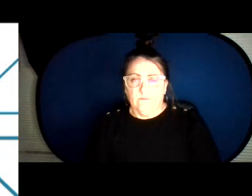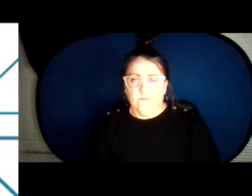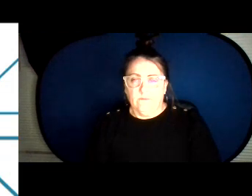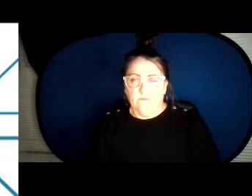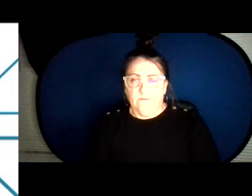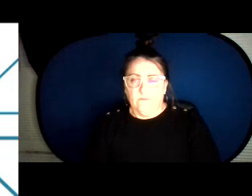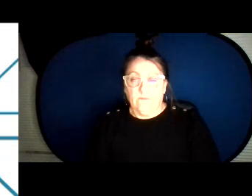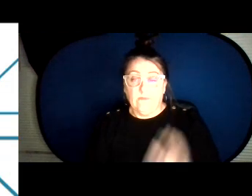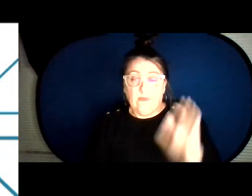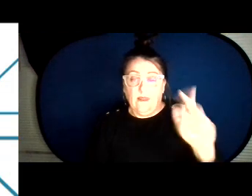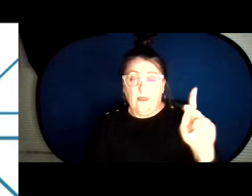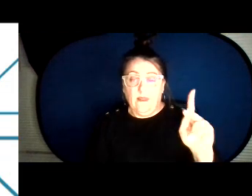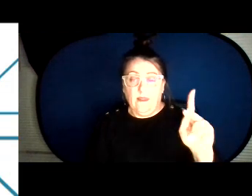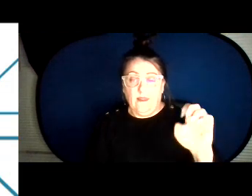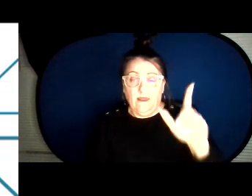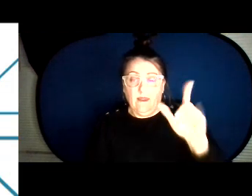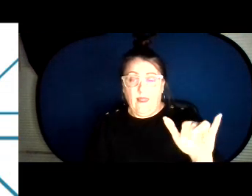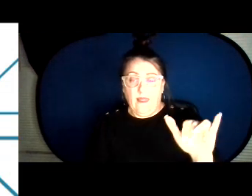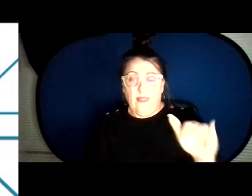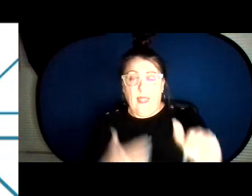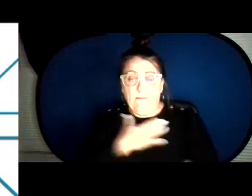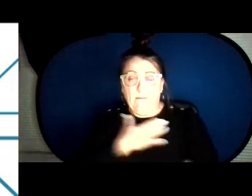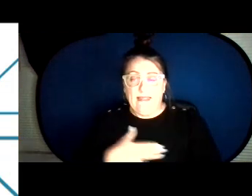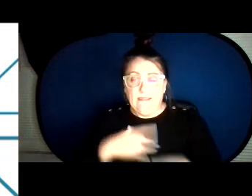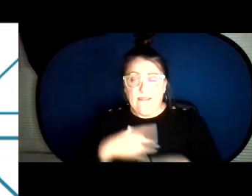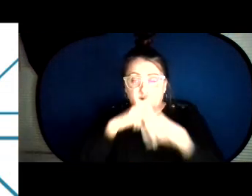Kelly Brinkman, please unmute yourself to begin your comment.